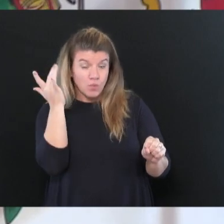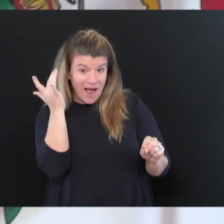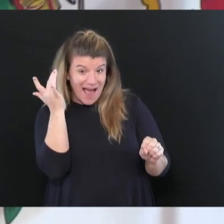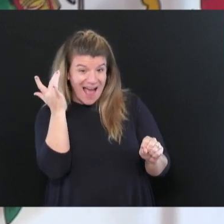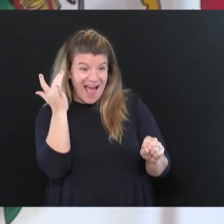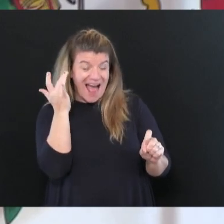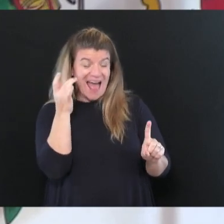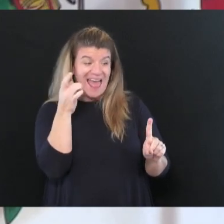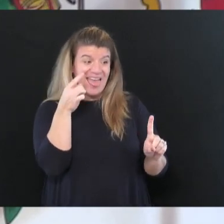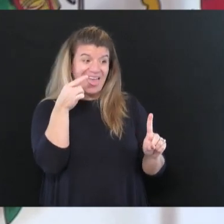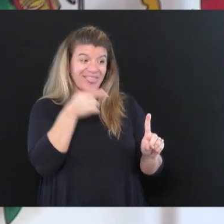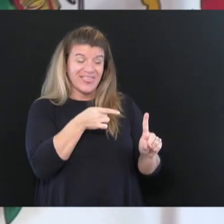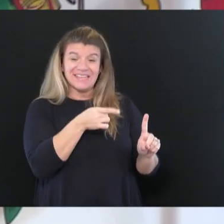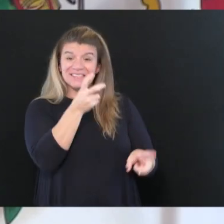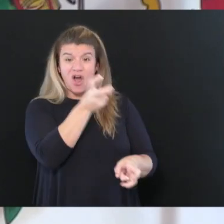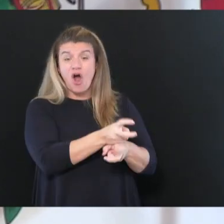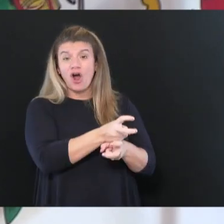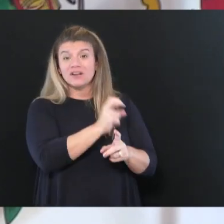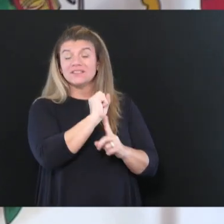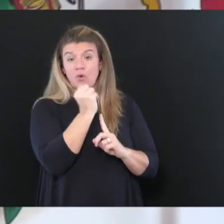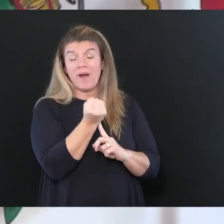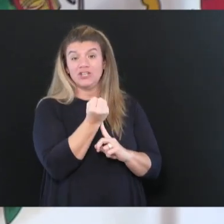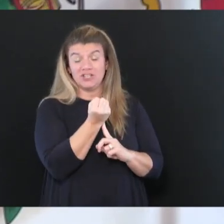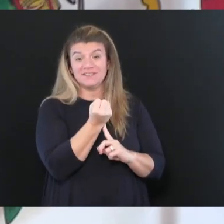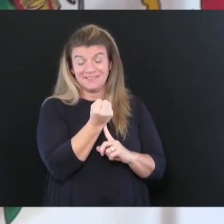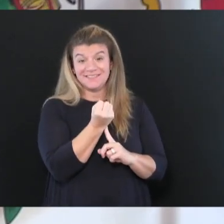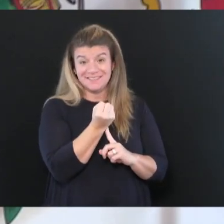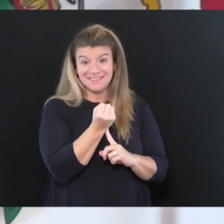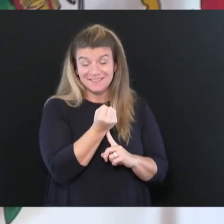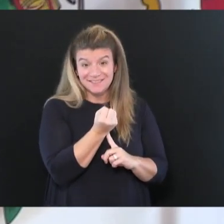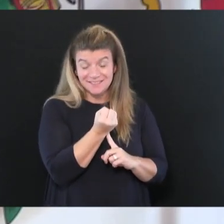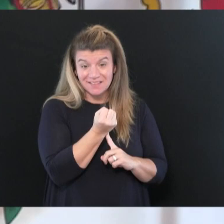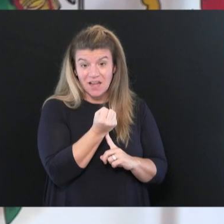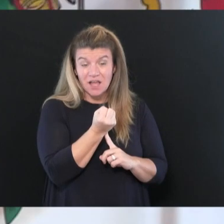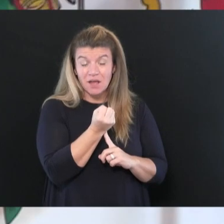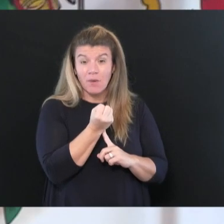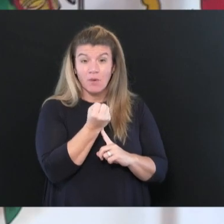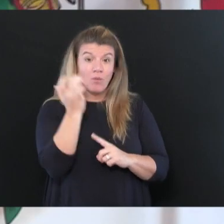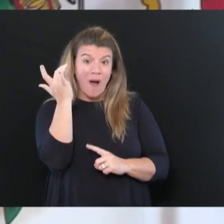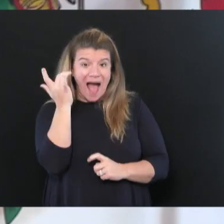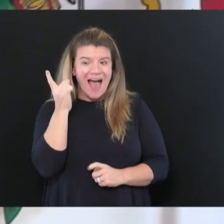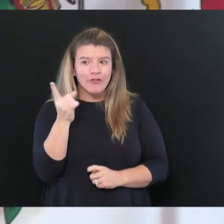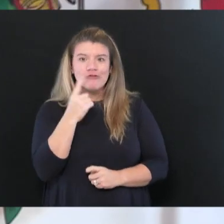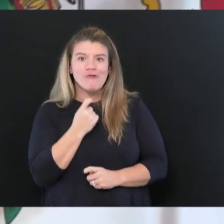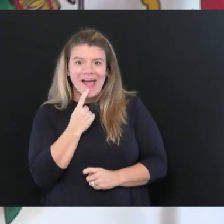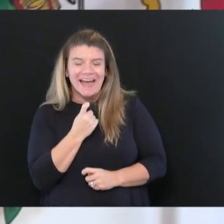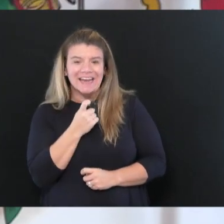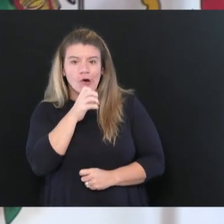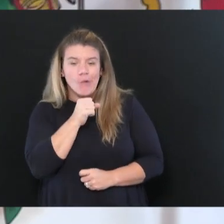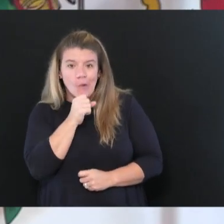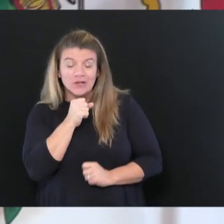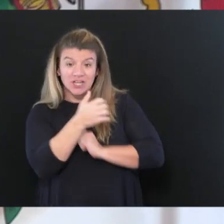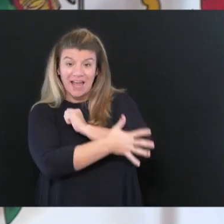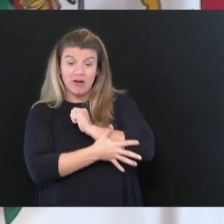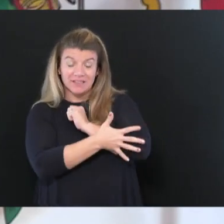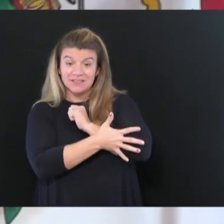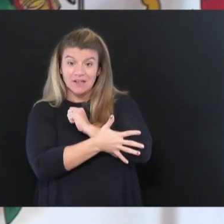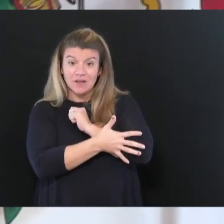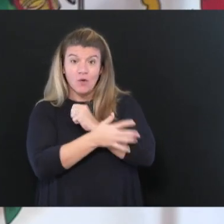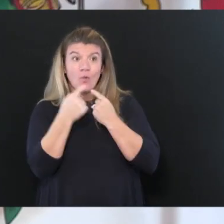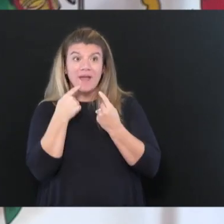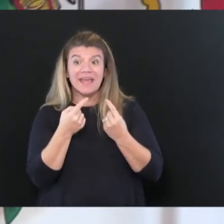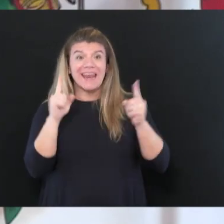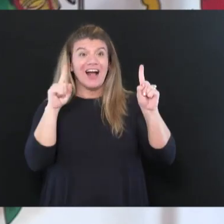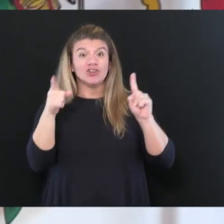This is a really tough situation, from the standpoint of the red and the orange counties. We've said if you go red or you